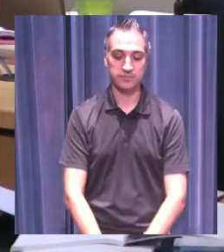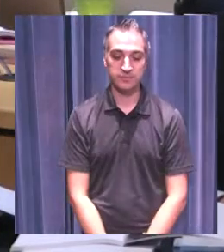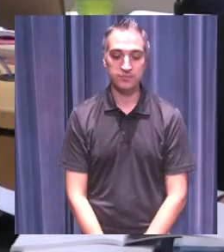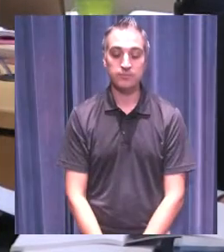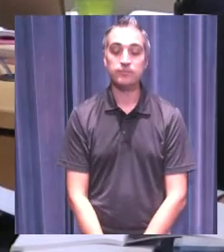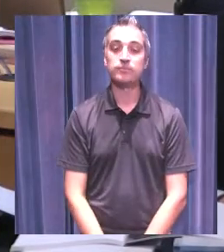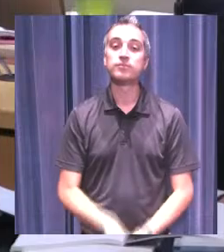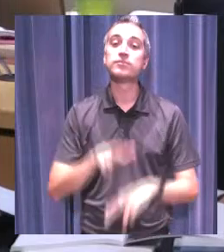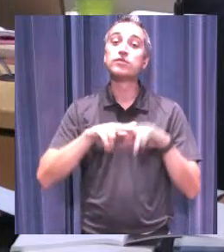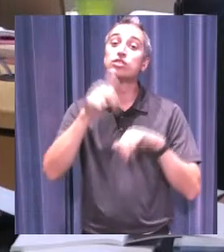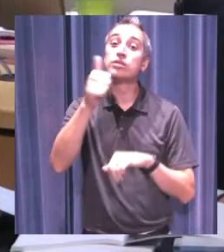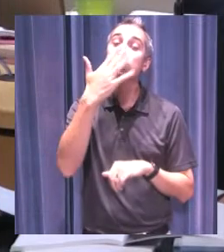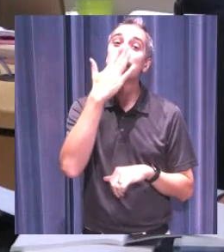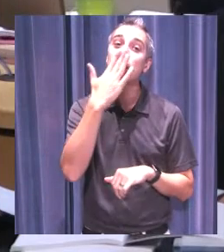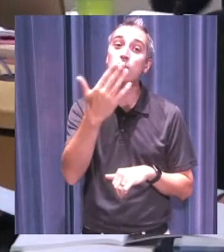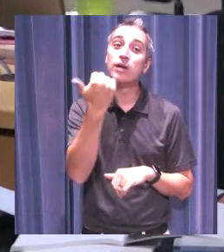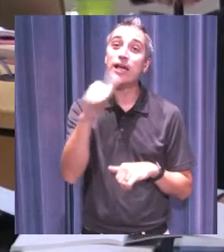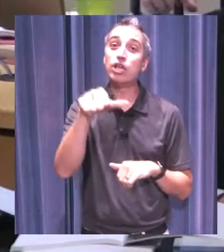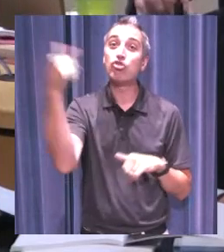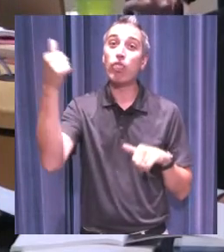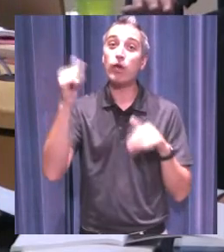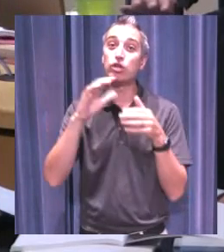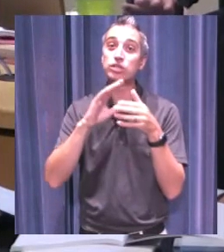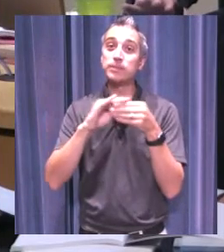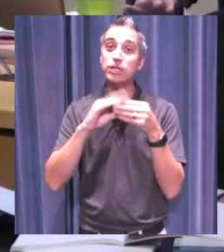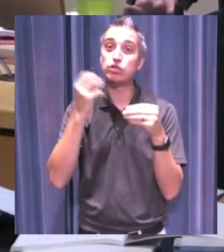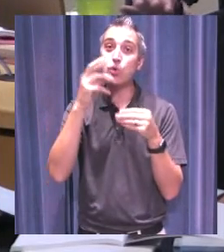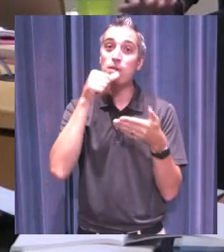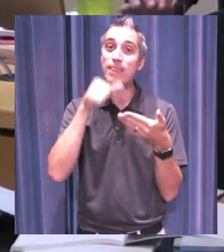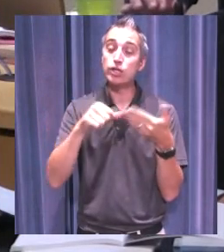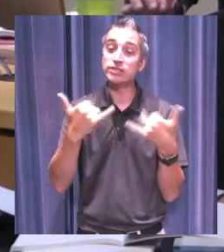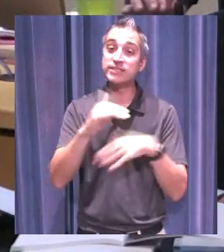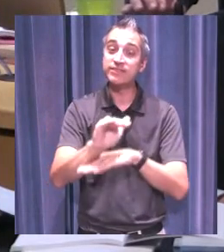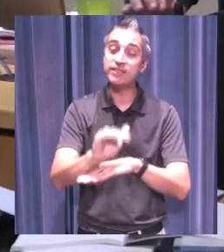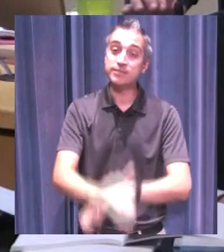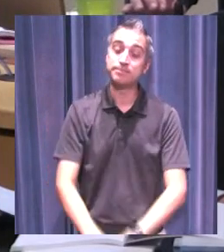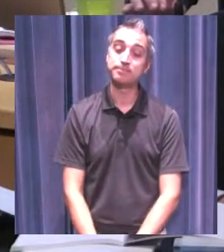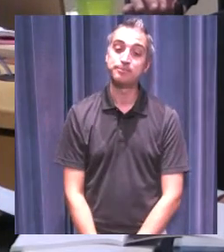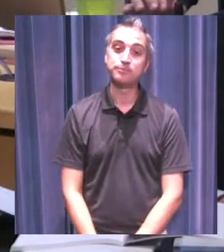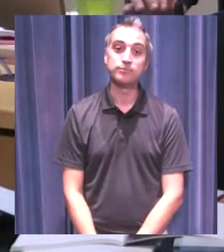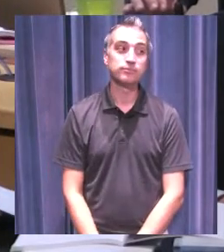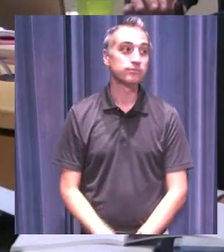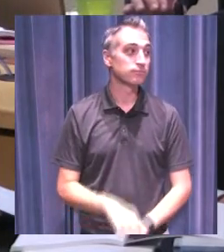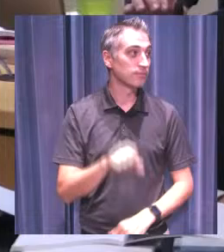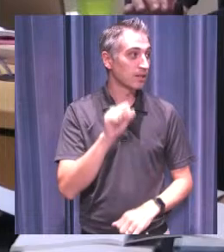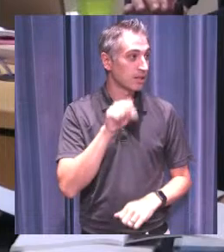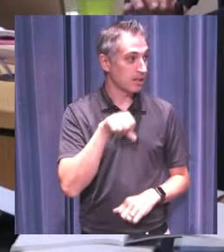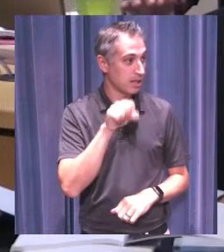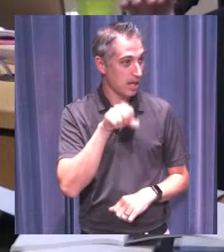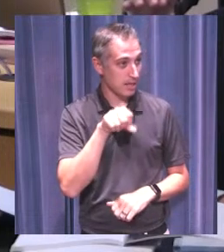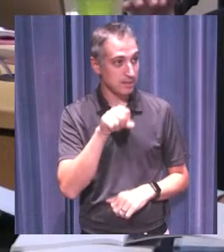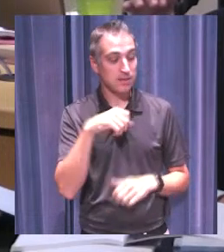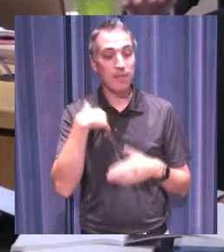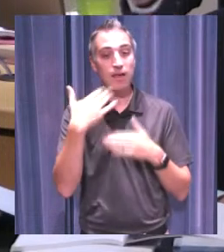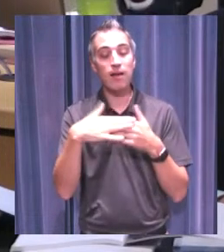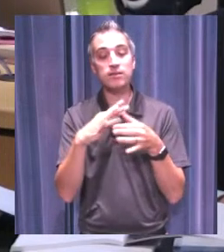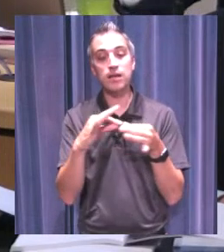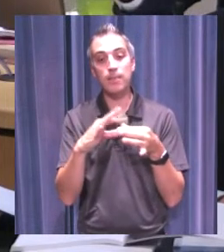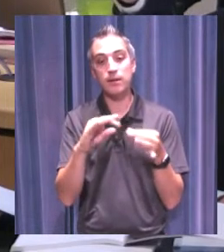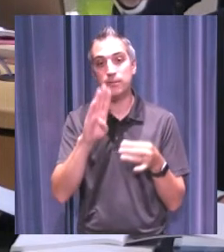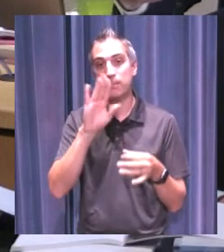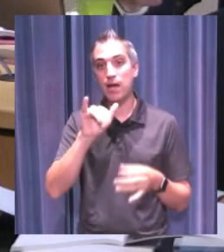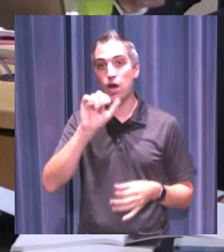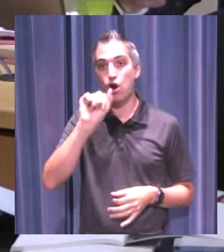Thank you very much. Do we have any other speakers or letters this evening? Yes, Mr. Chair. The next comment's been submitted by